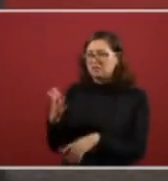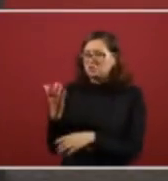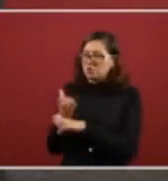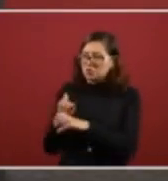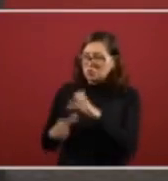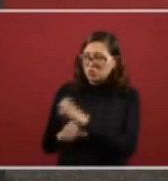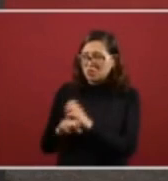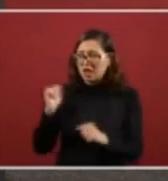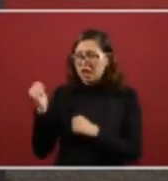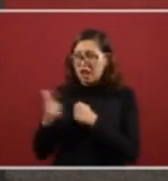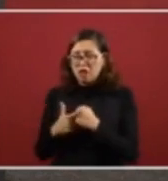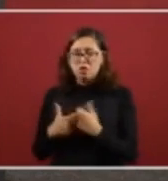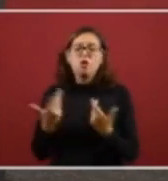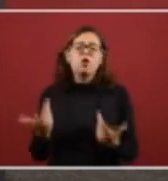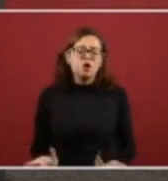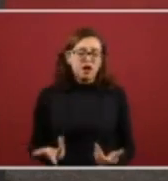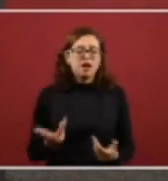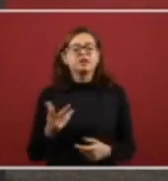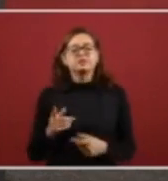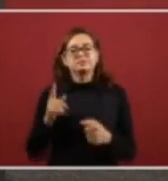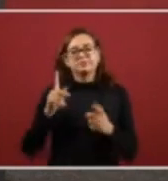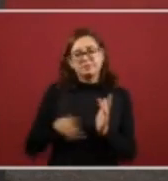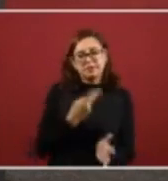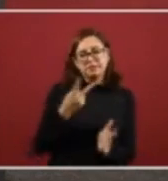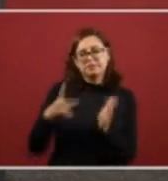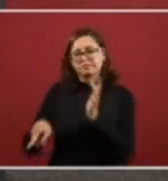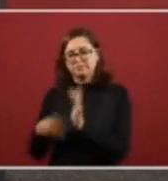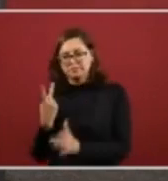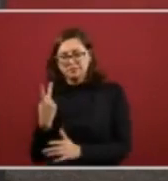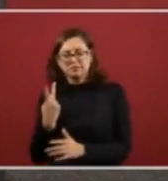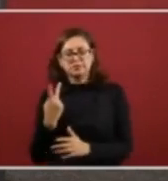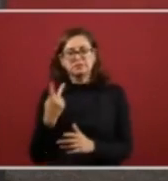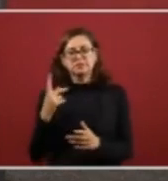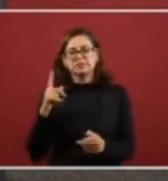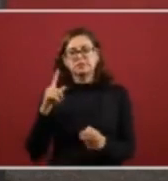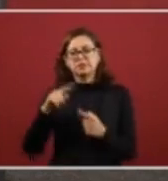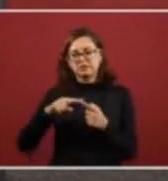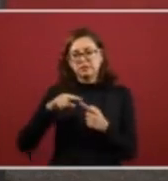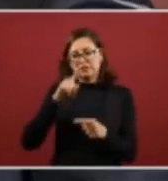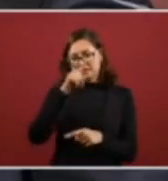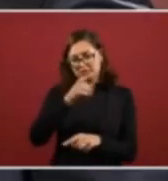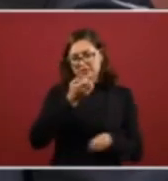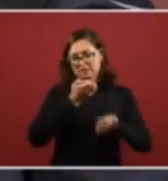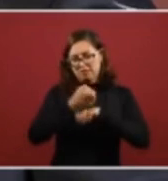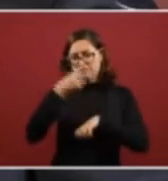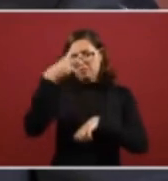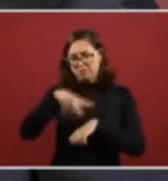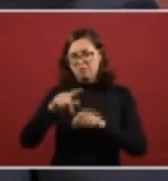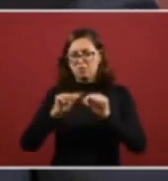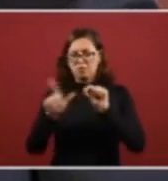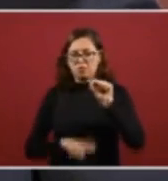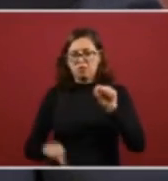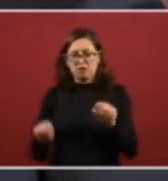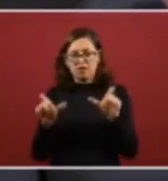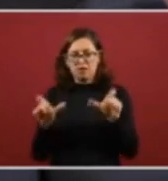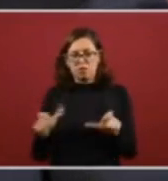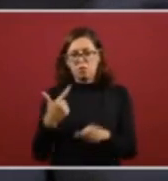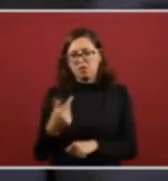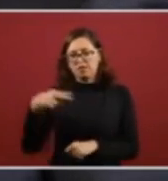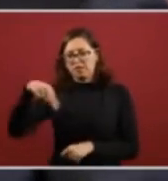their all their homes and everything, their property is at risk. But especially in the